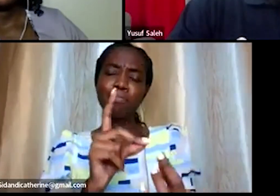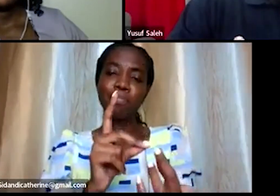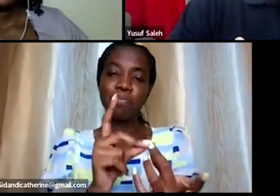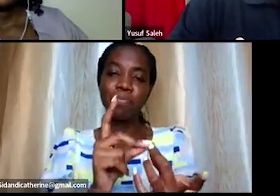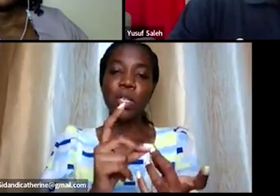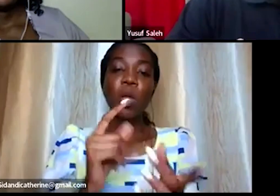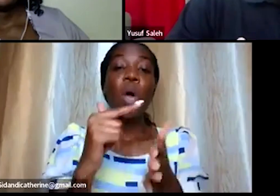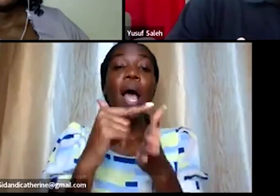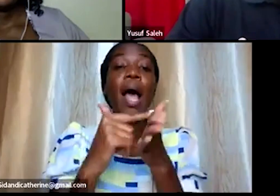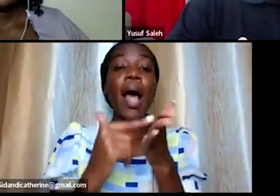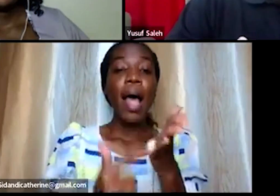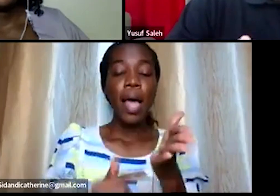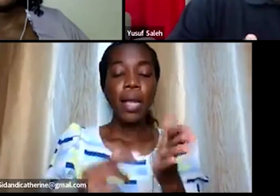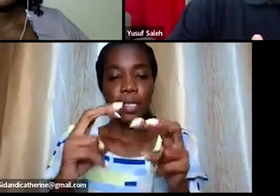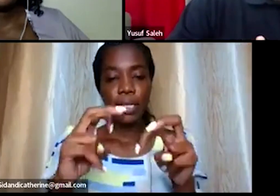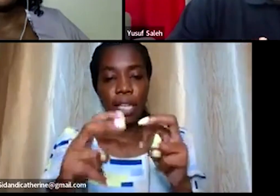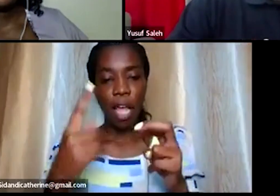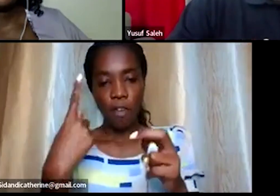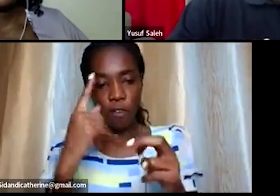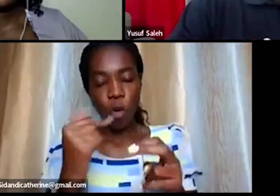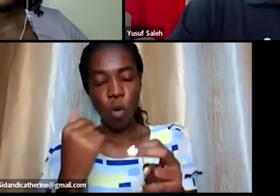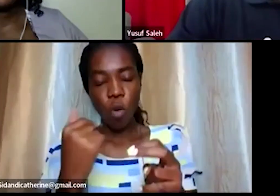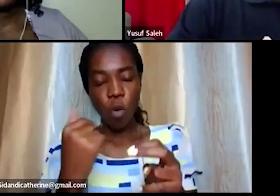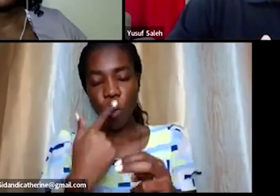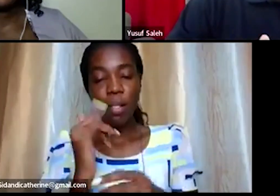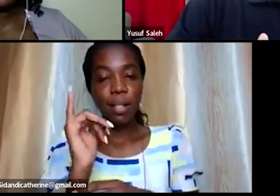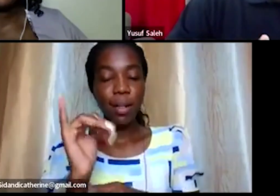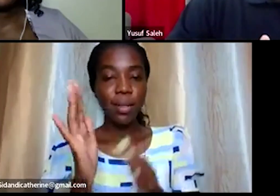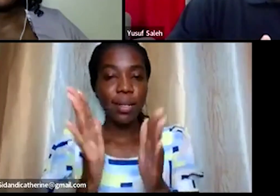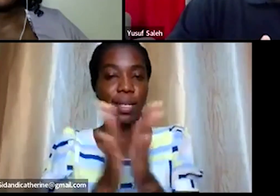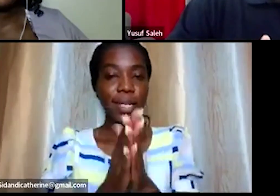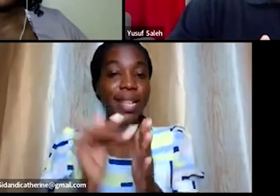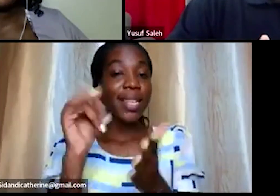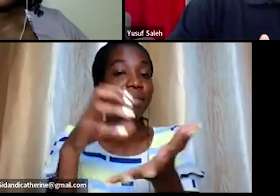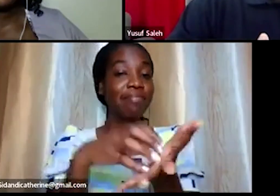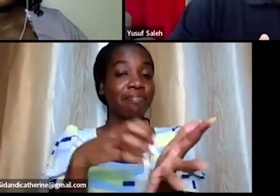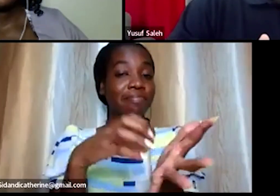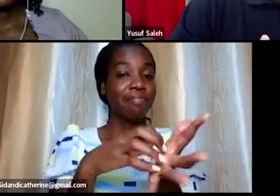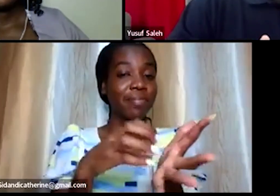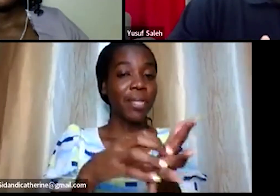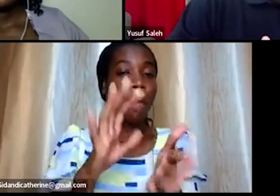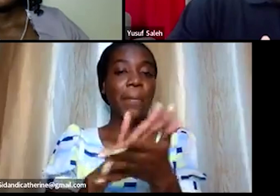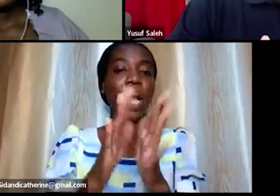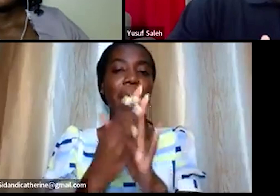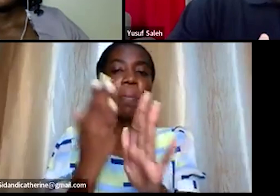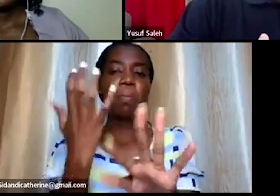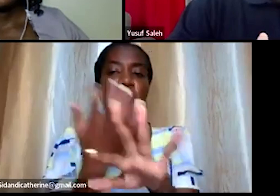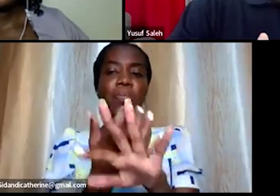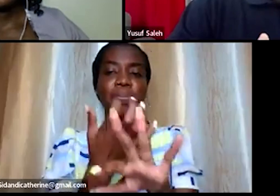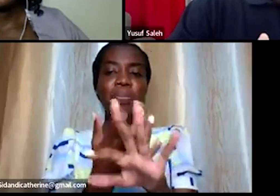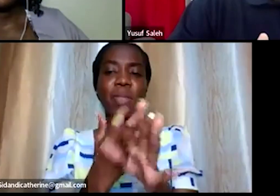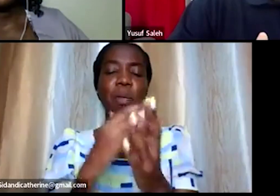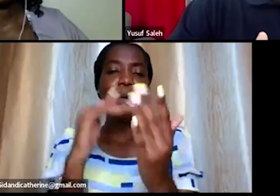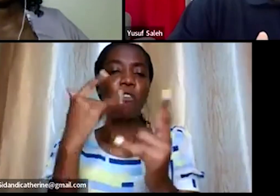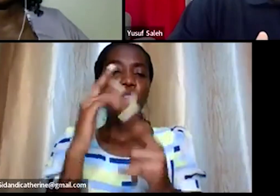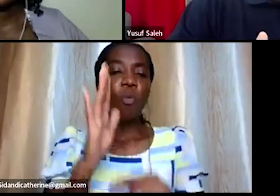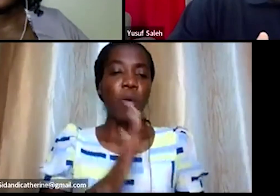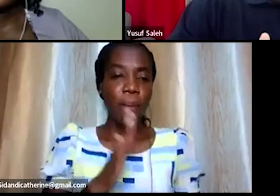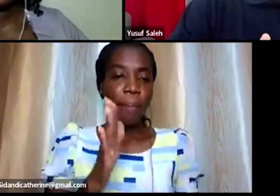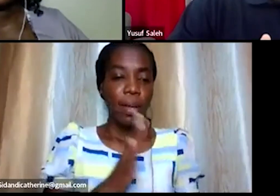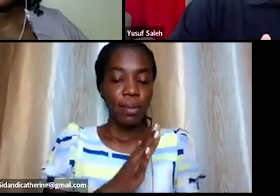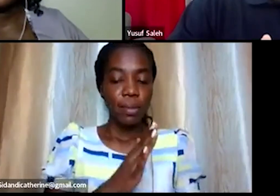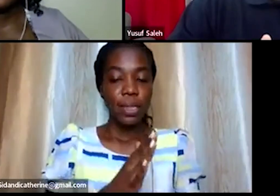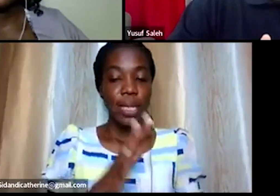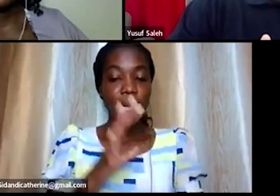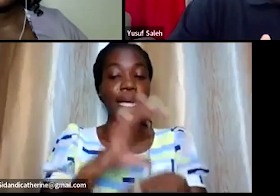they are looking for, who are they here. In that scenario, now it becomes difficult, especially for women, to get themselves